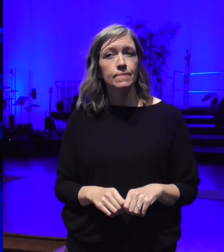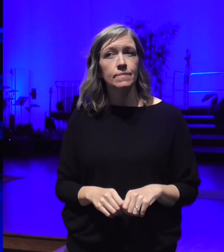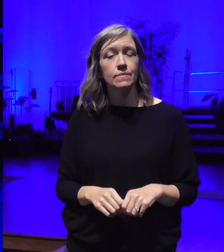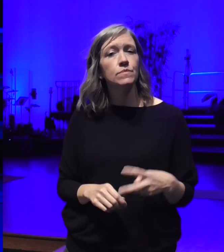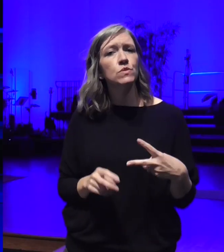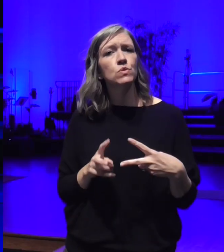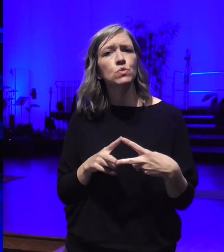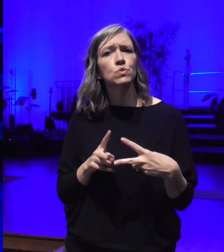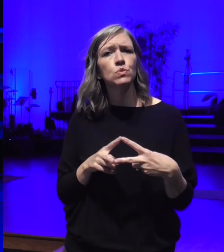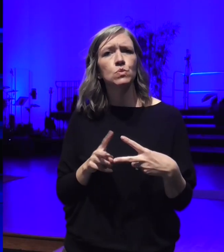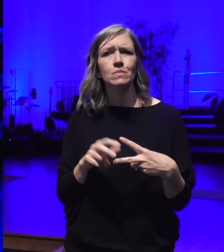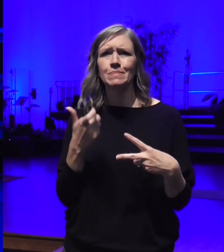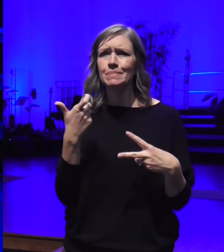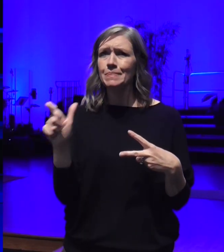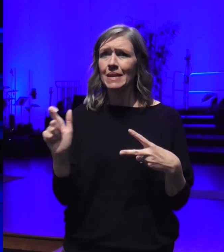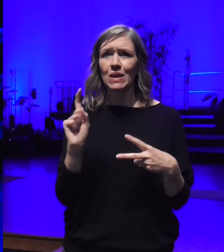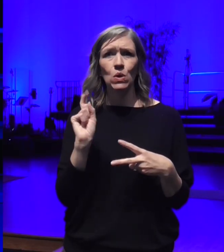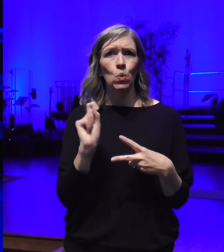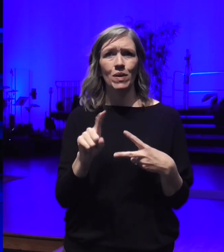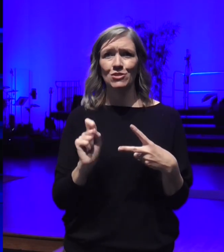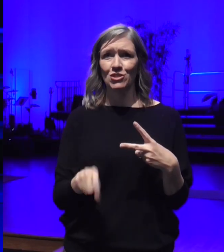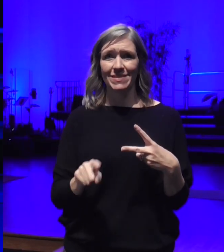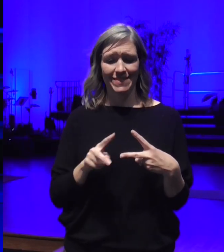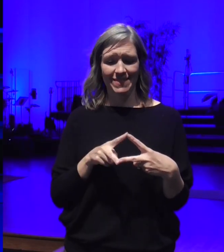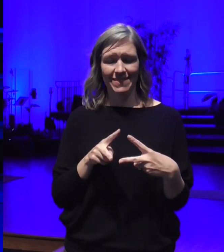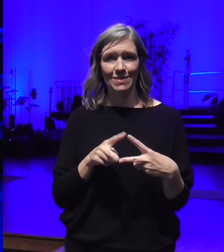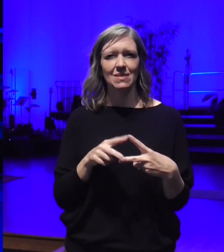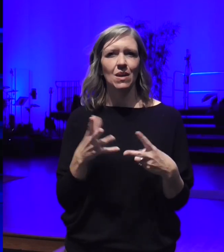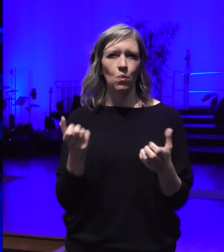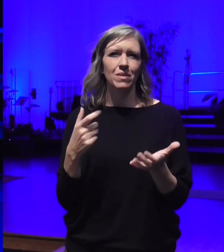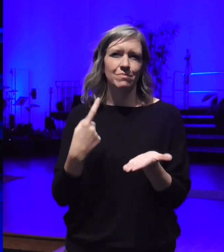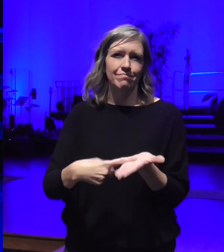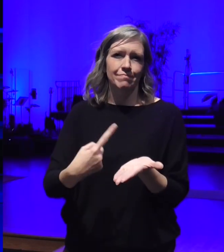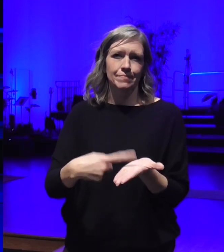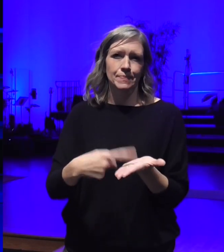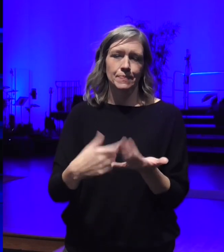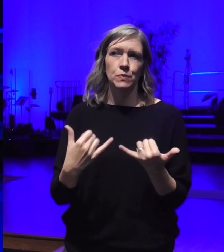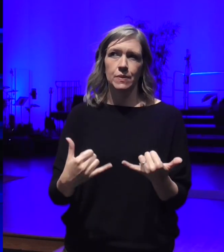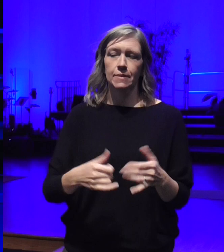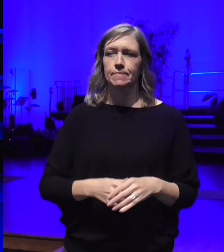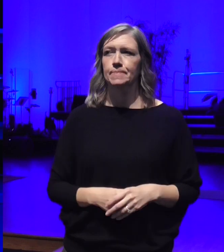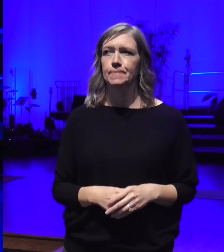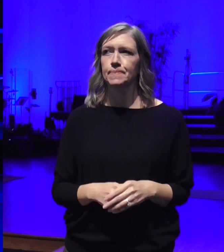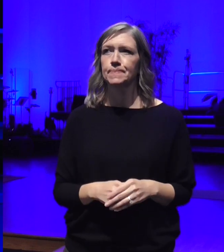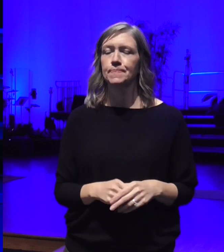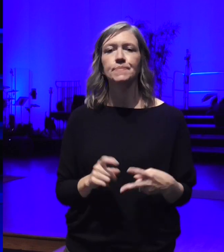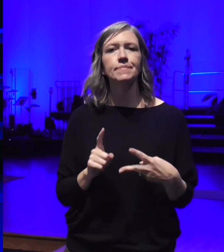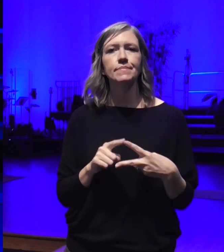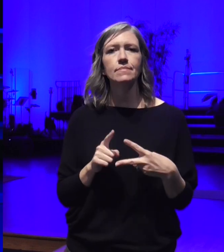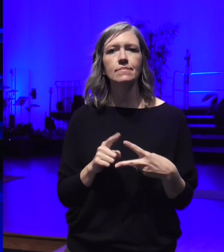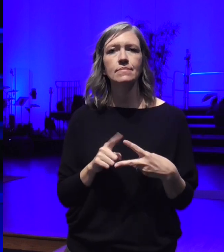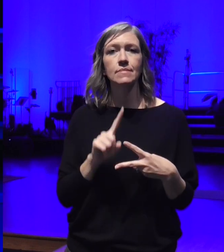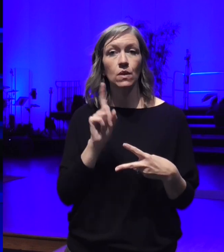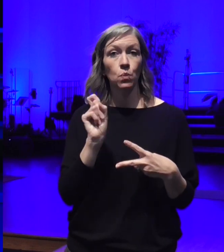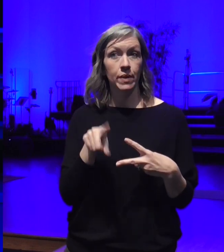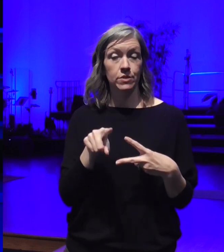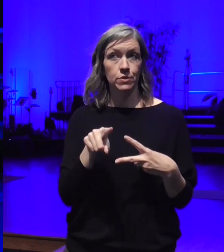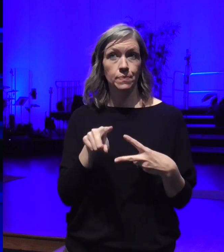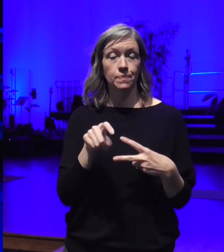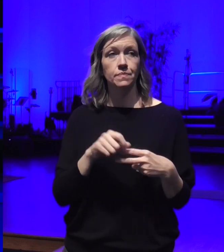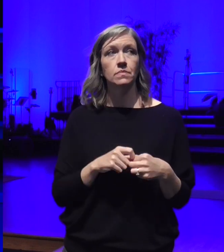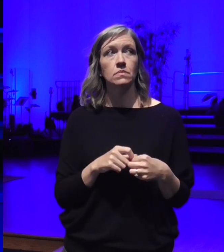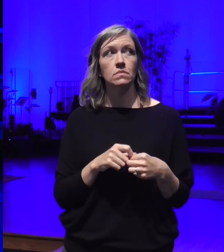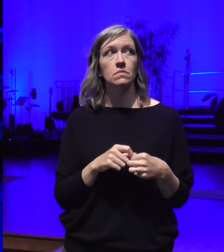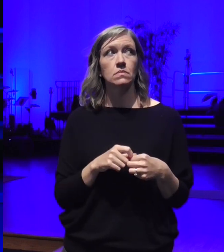Two of the biggest questions that we ask, I want to address today. The first question